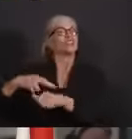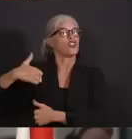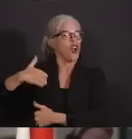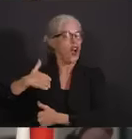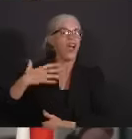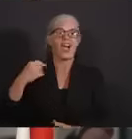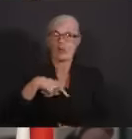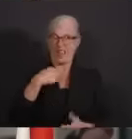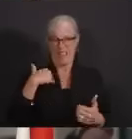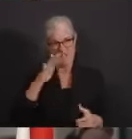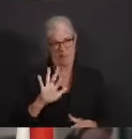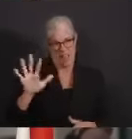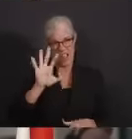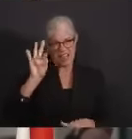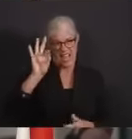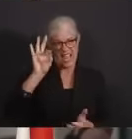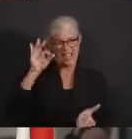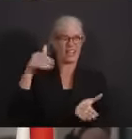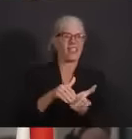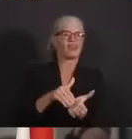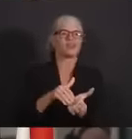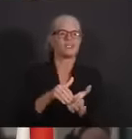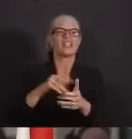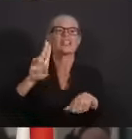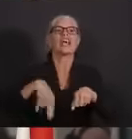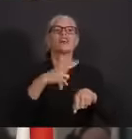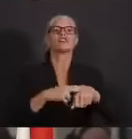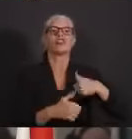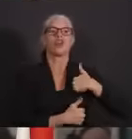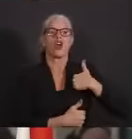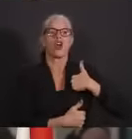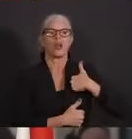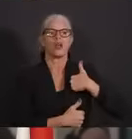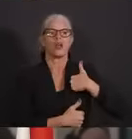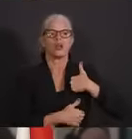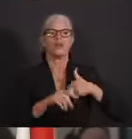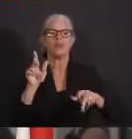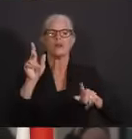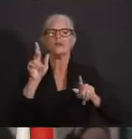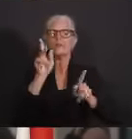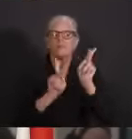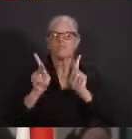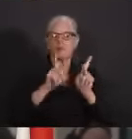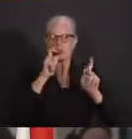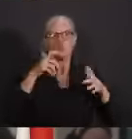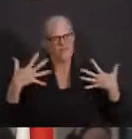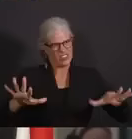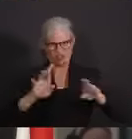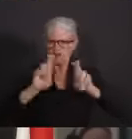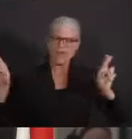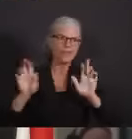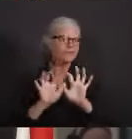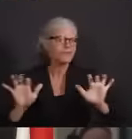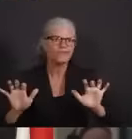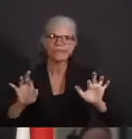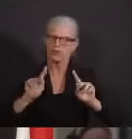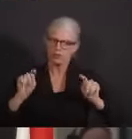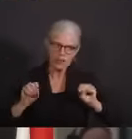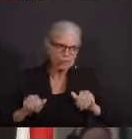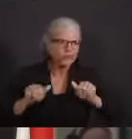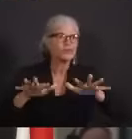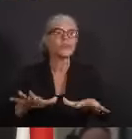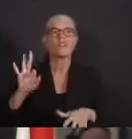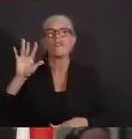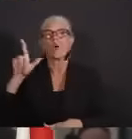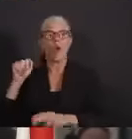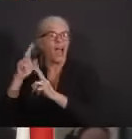have about 9,000 National Guard personnel between Florida and other states. We also have Florida Highway Patrol, Fish